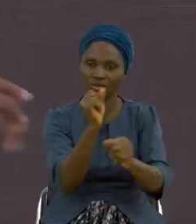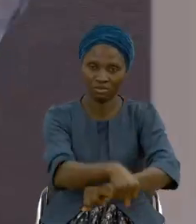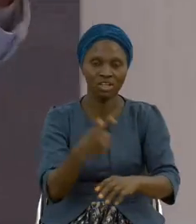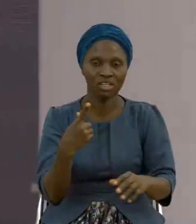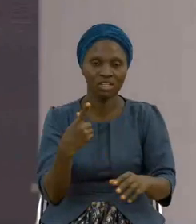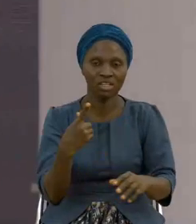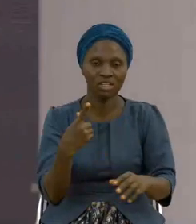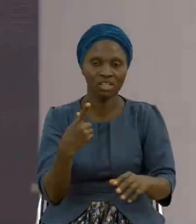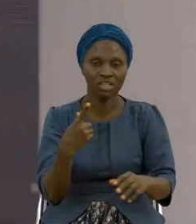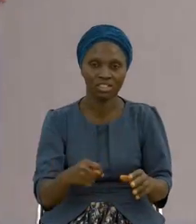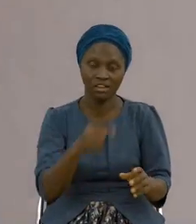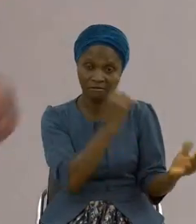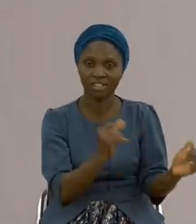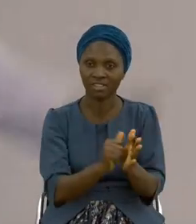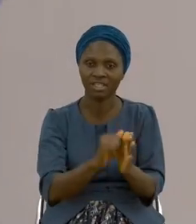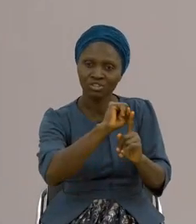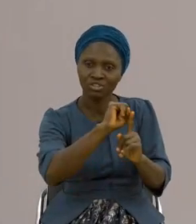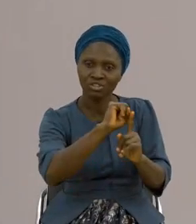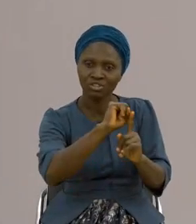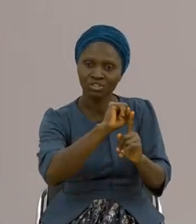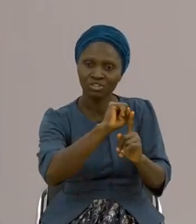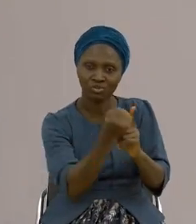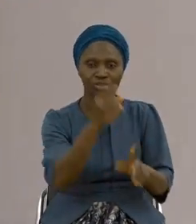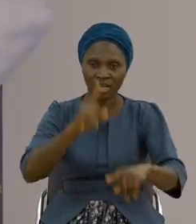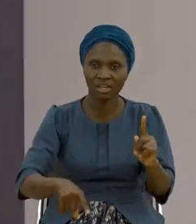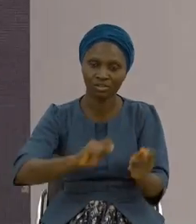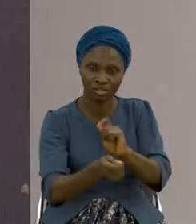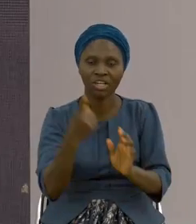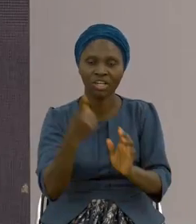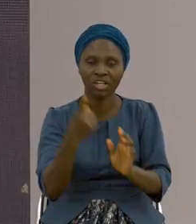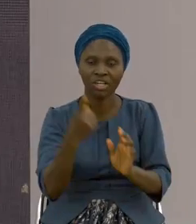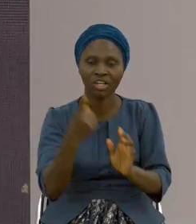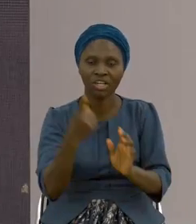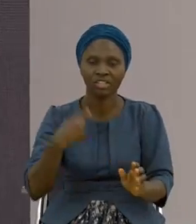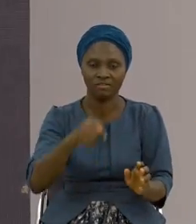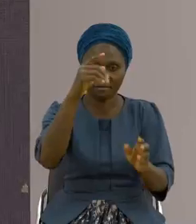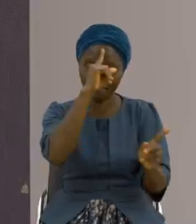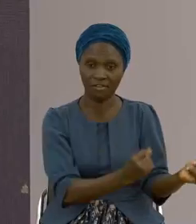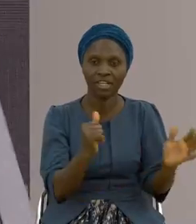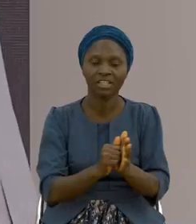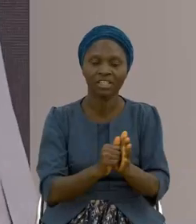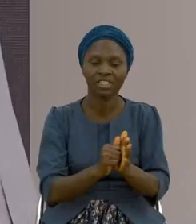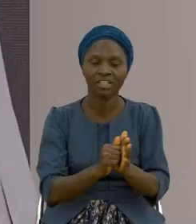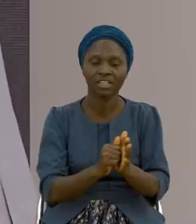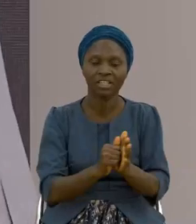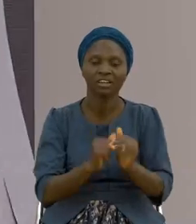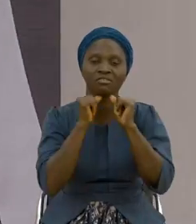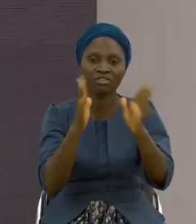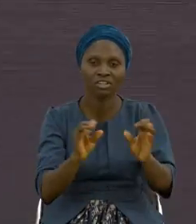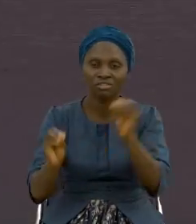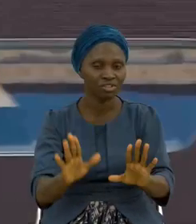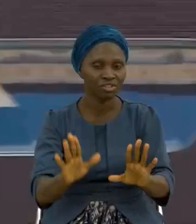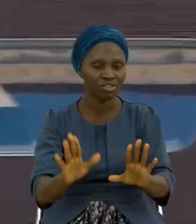recharge a faith that nothing on earth can clamp down clouds